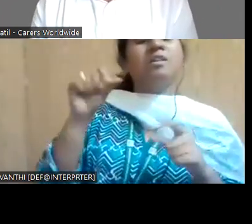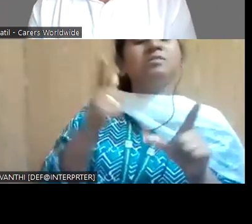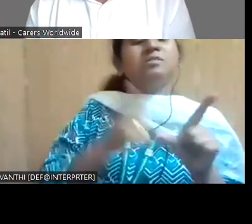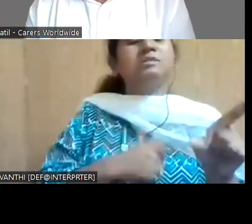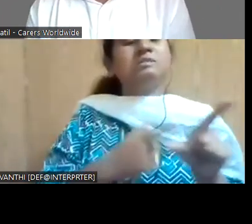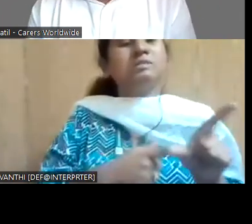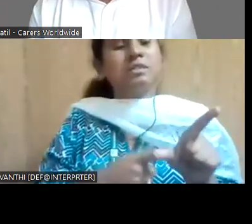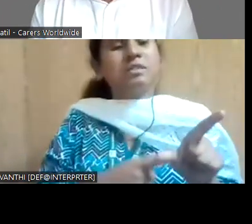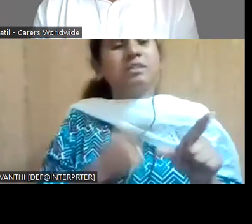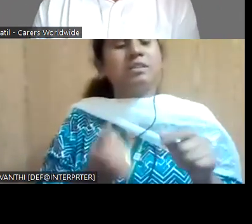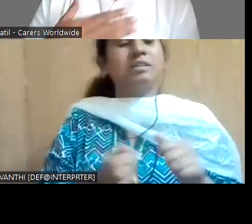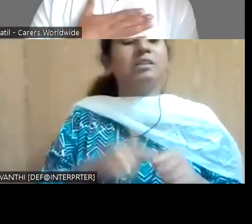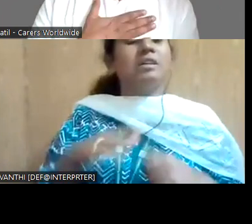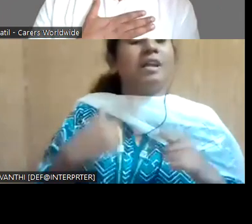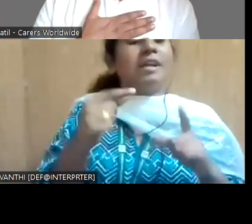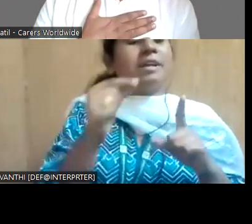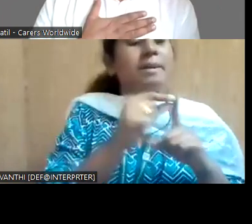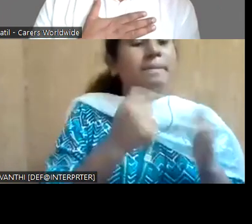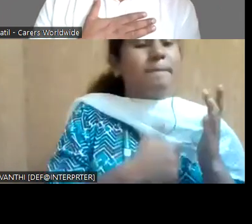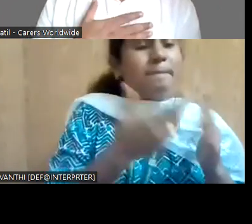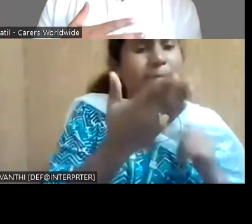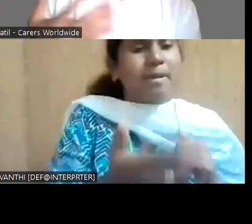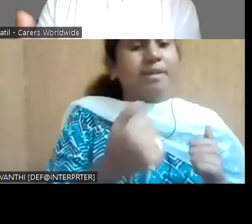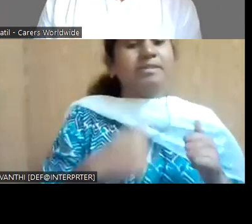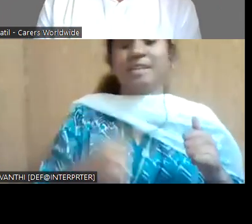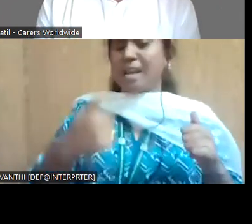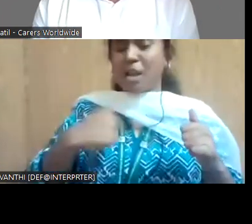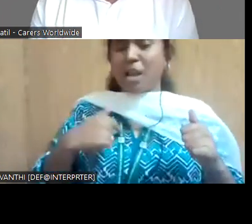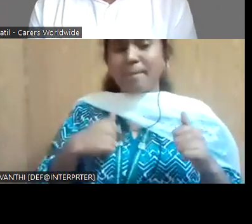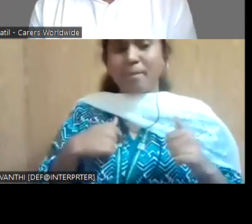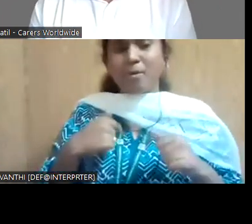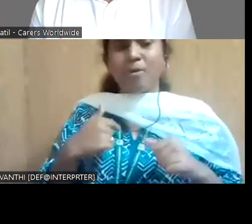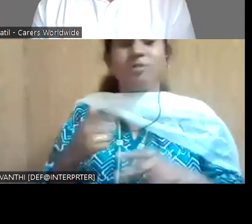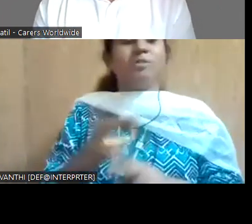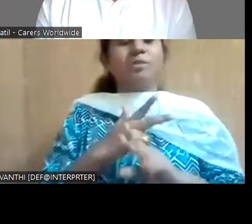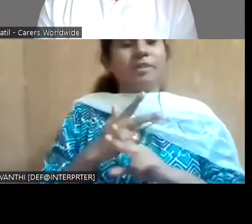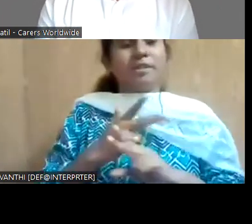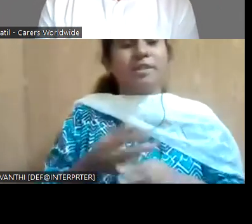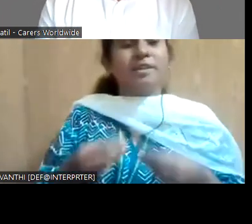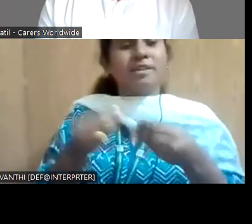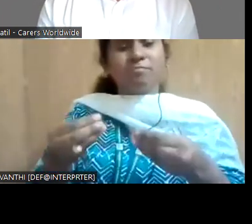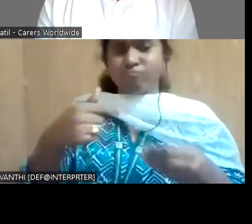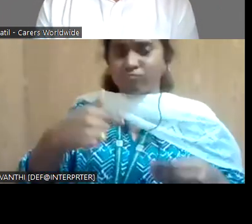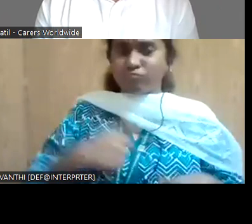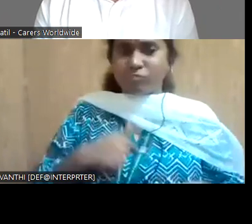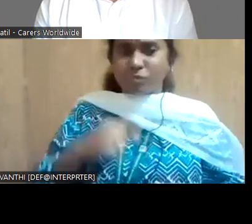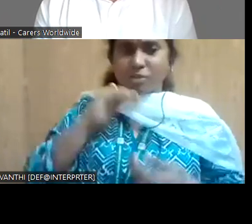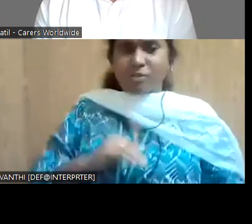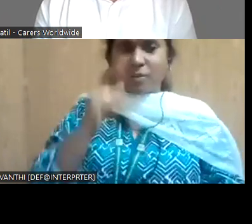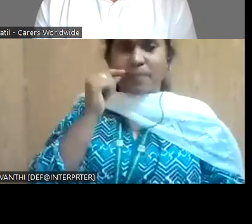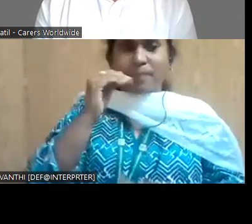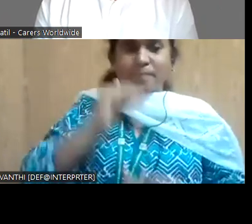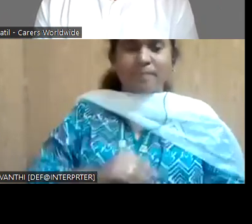Prachi and Krishna, I'm also a caregiver. I have a beautiful daughter. Her name is